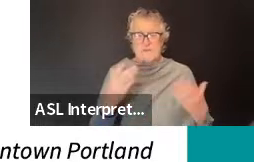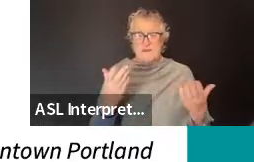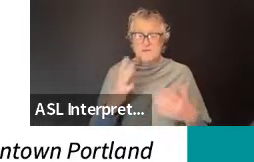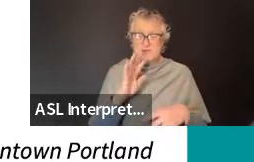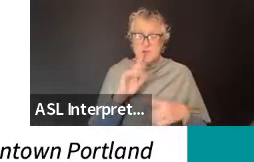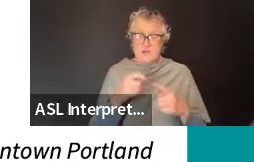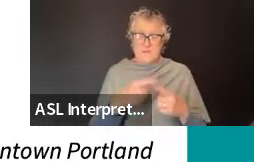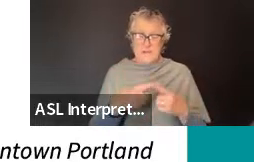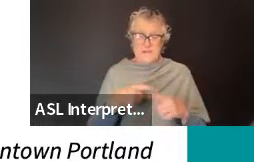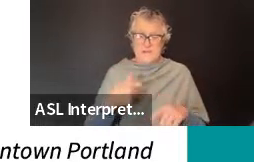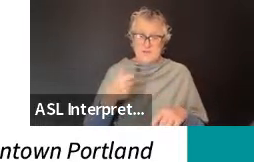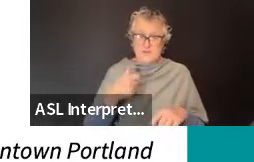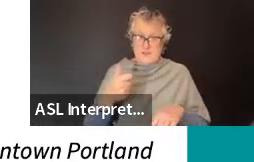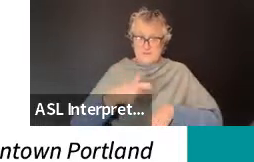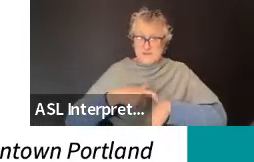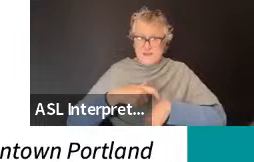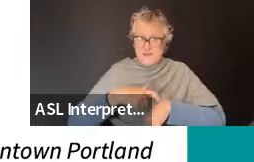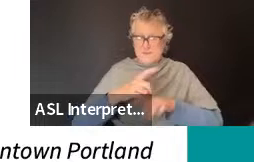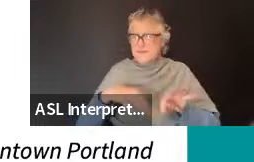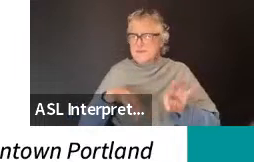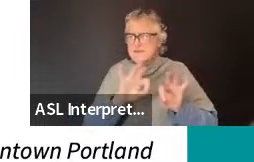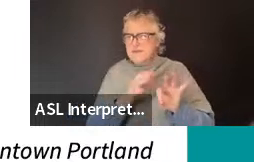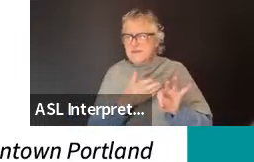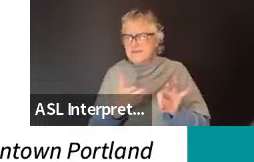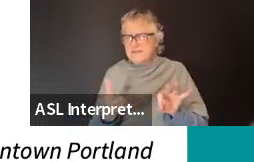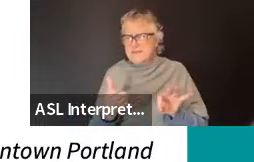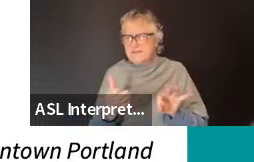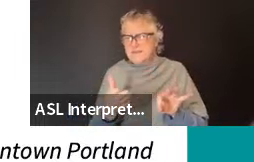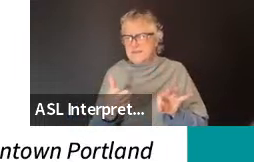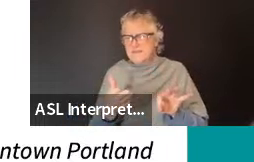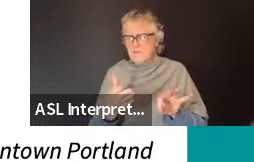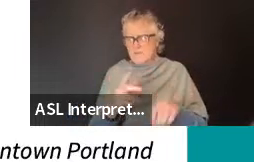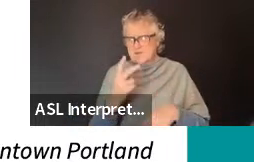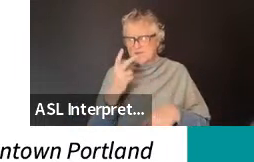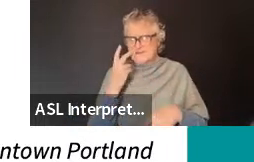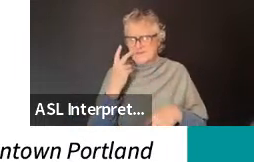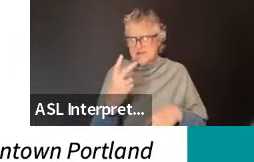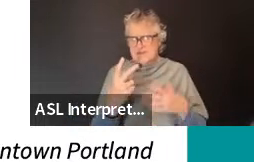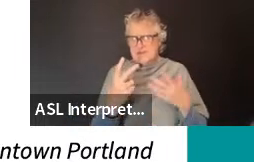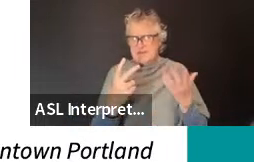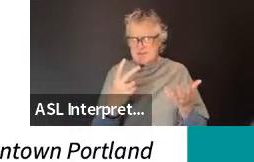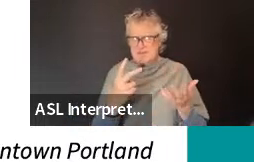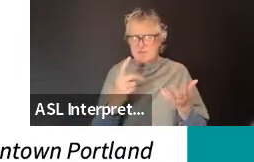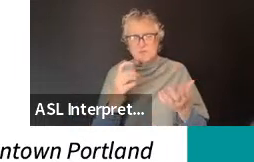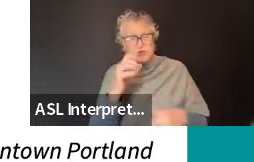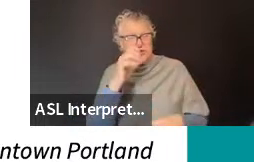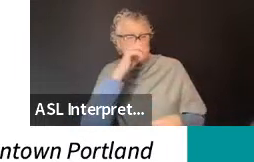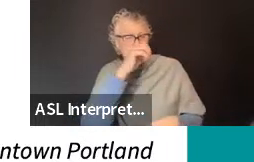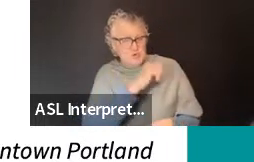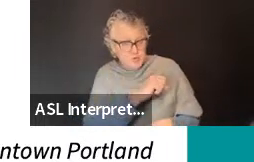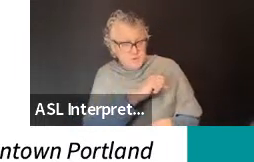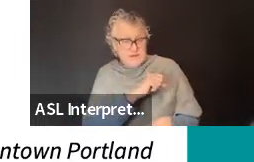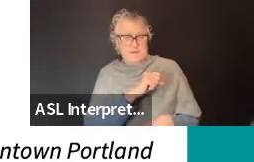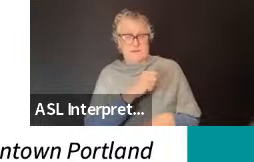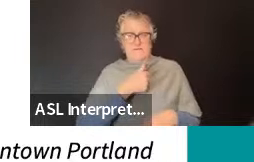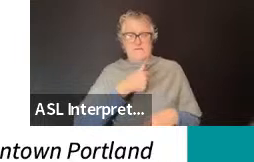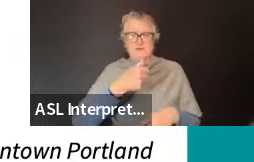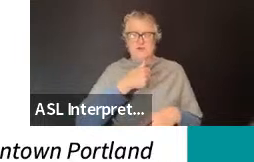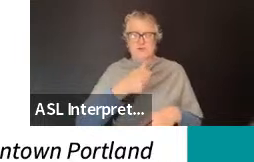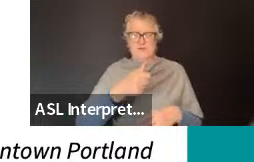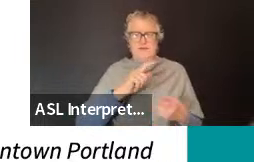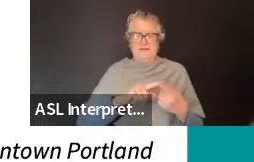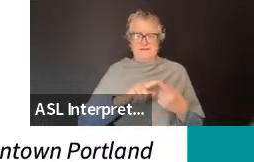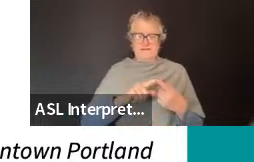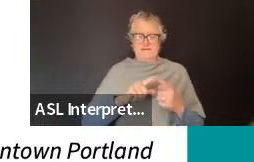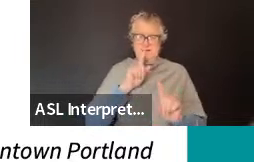key things about these travel times that we're seeing is that they are assuming the journey is from downtown